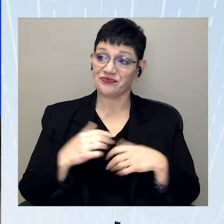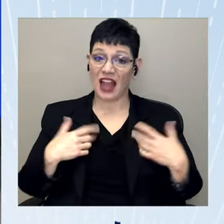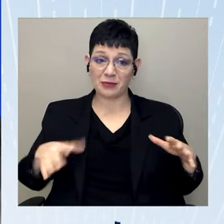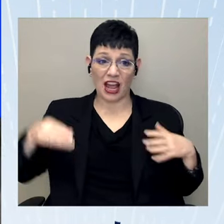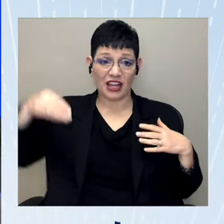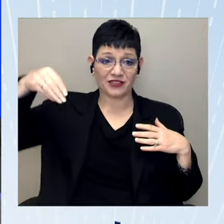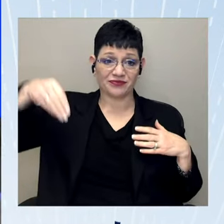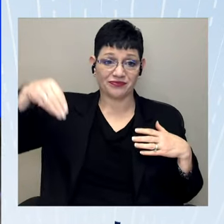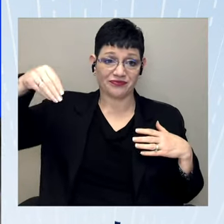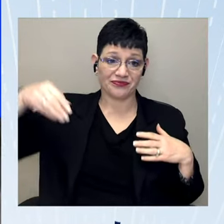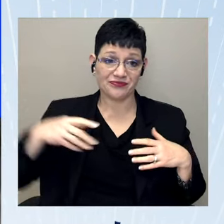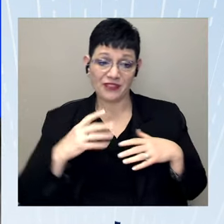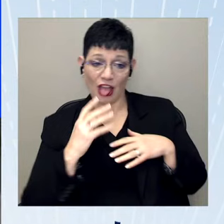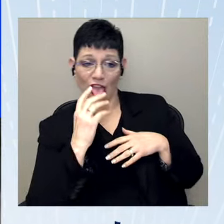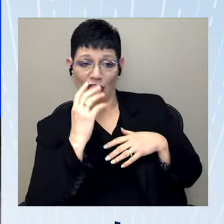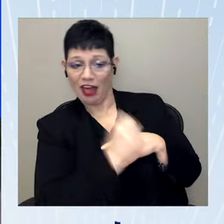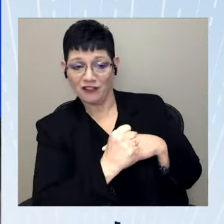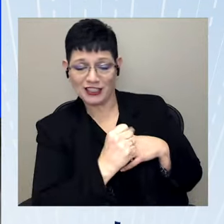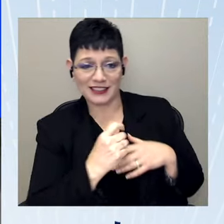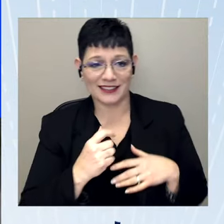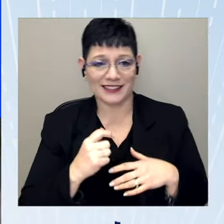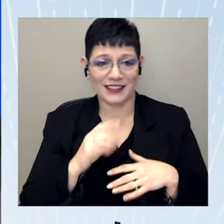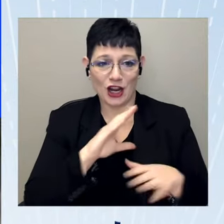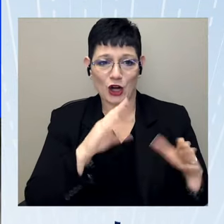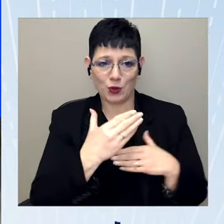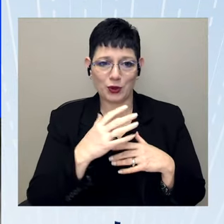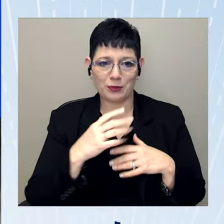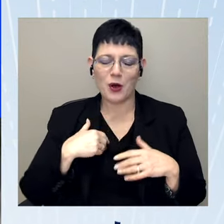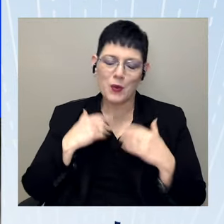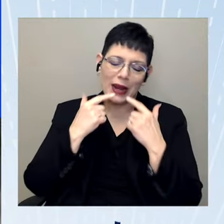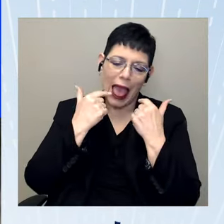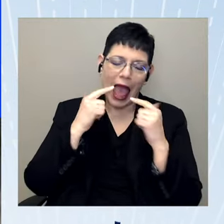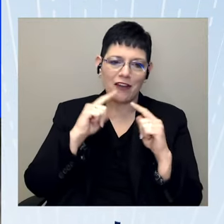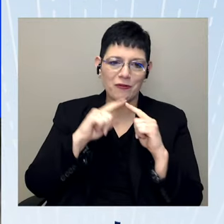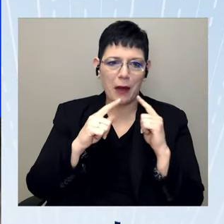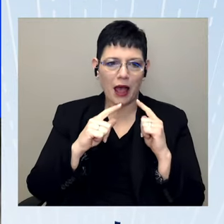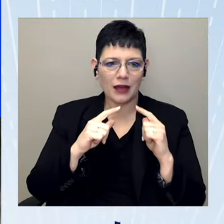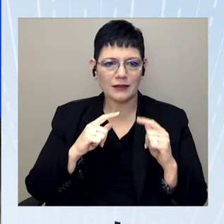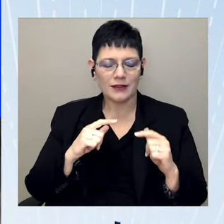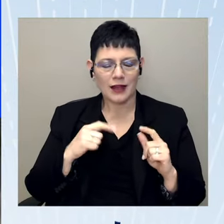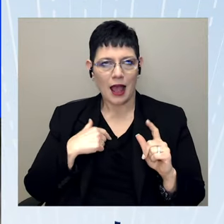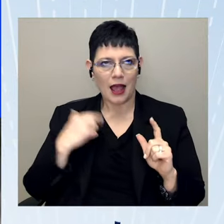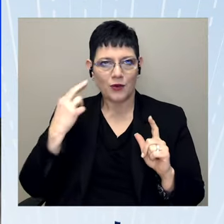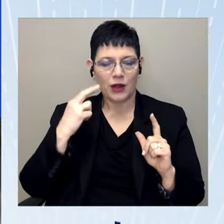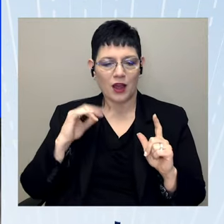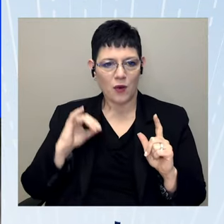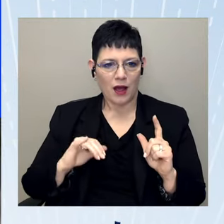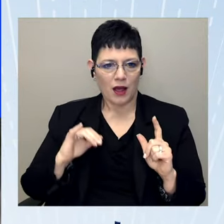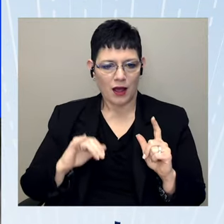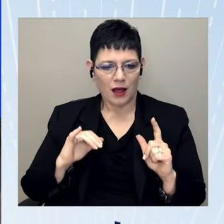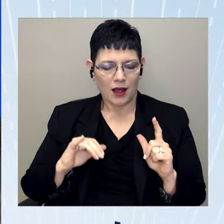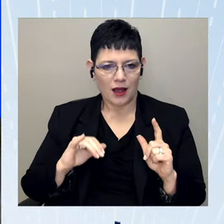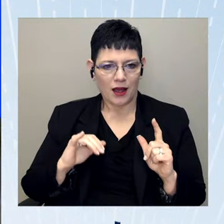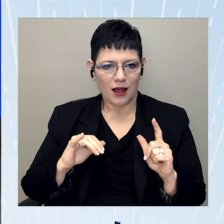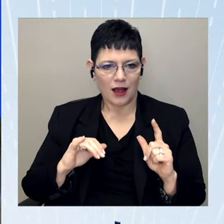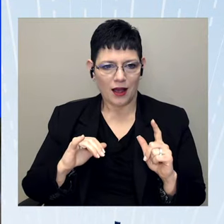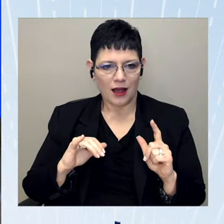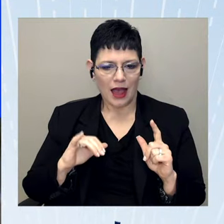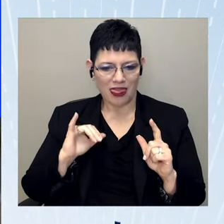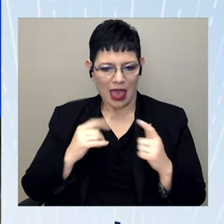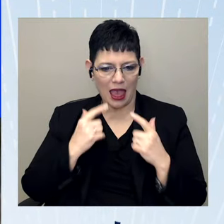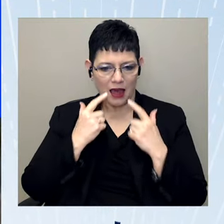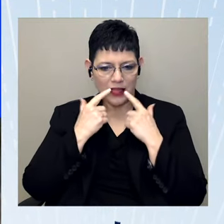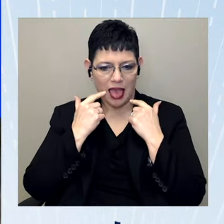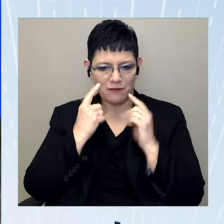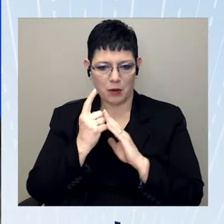she went in her room. Now we did laugh, but what I realized, our laughable moment is